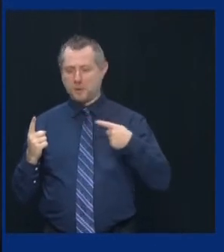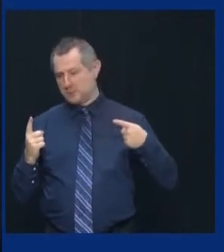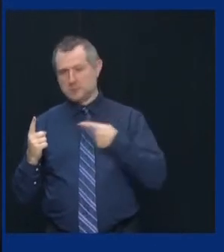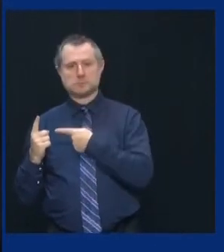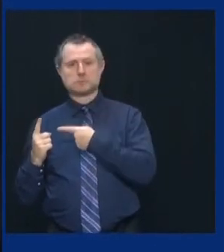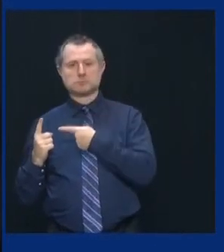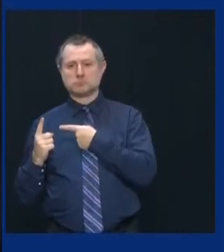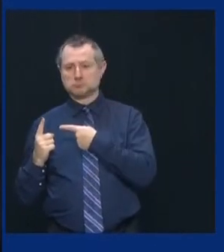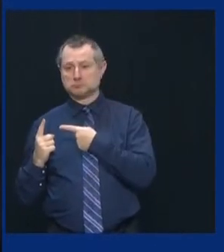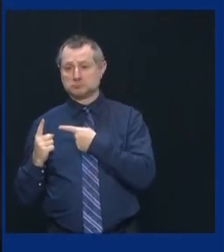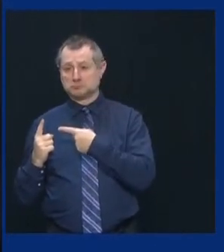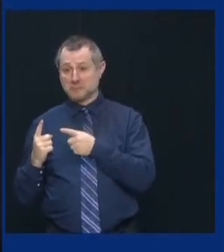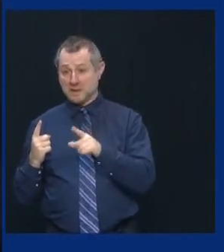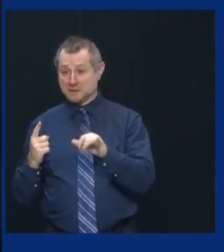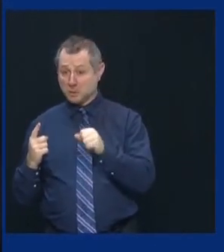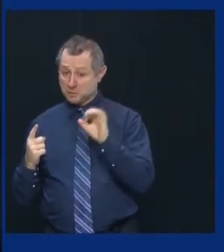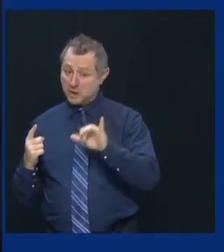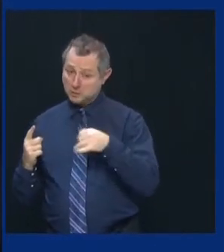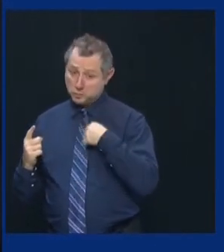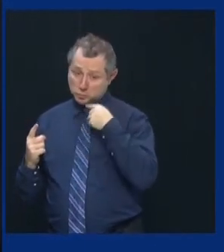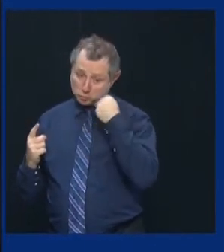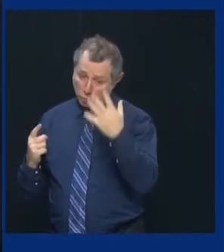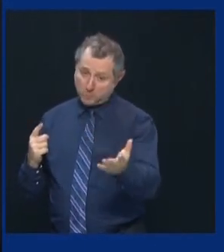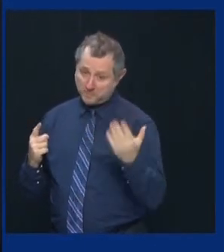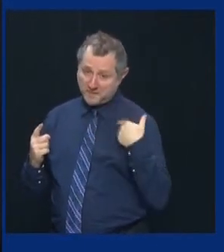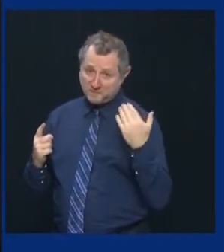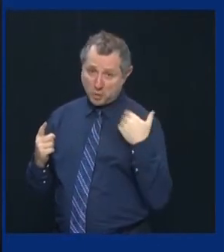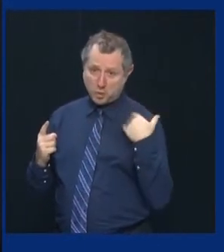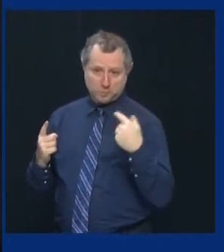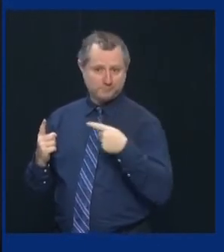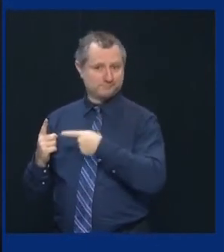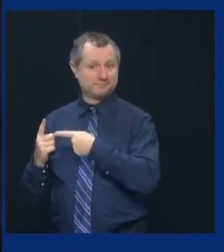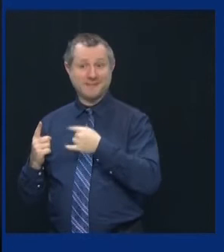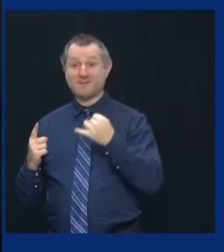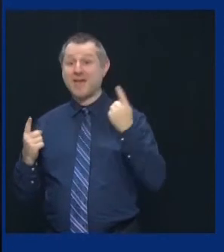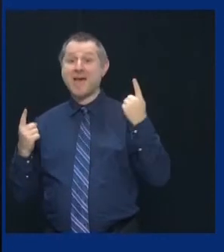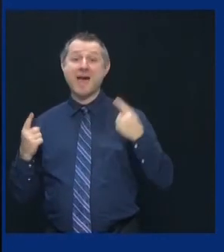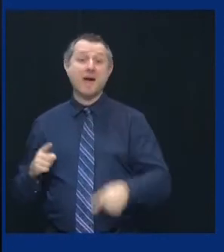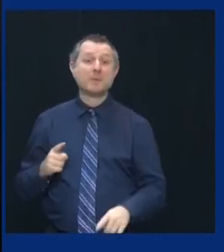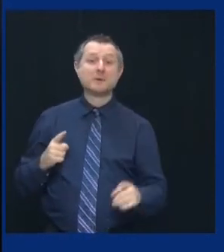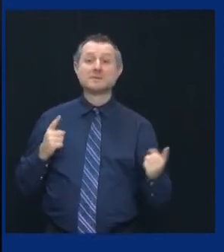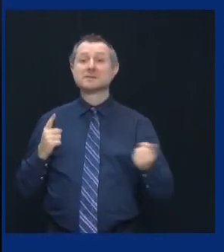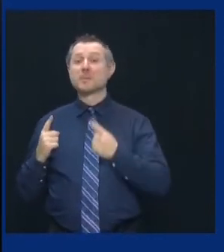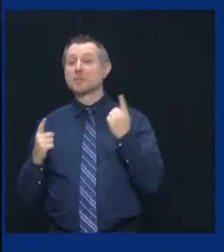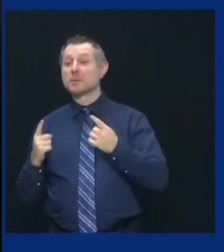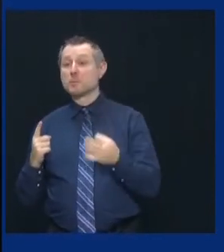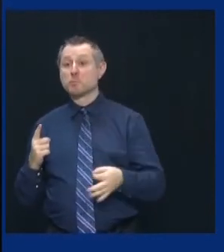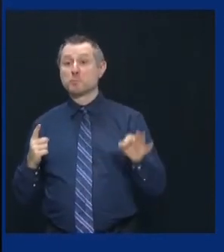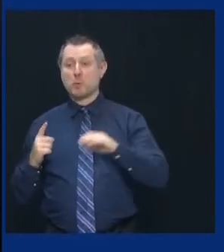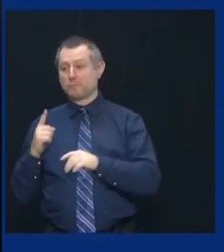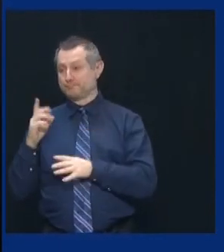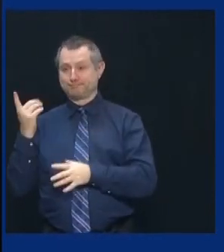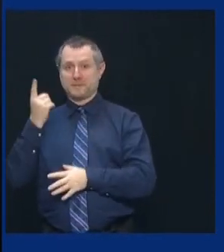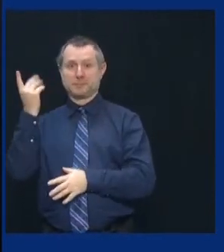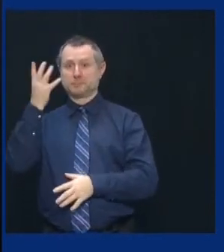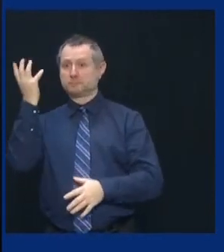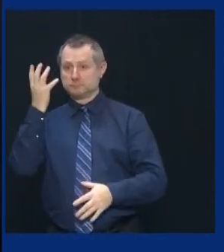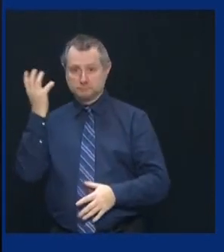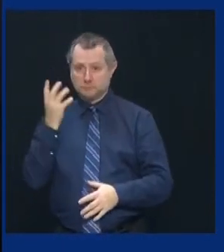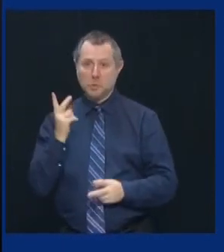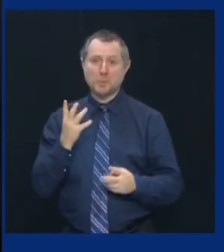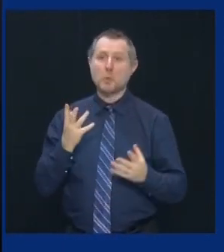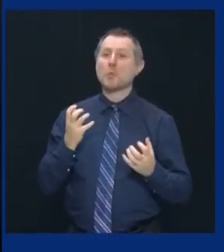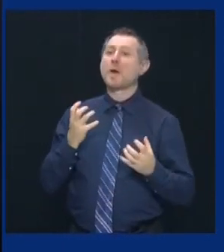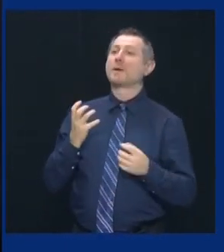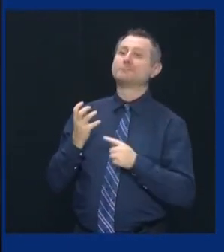Lisa, as I said before, whenever you have a valuable commodity that is